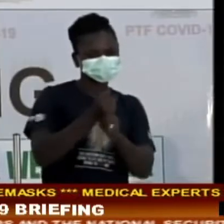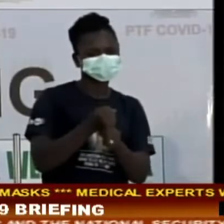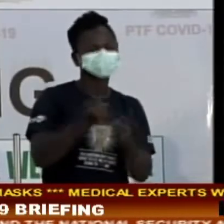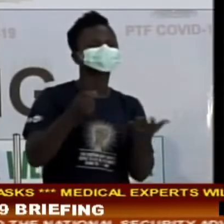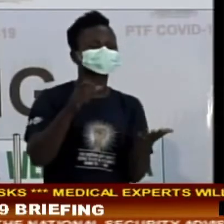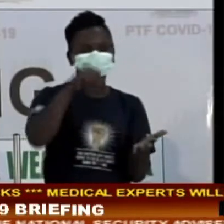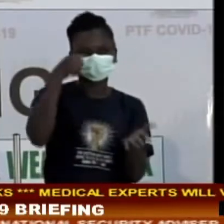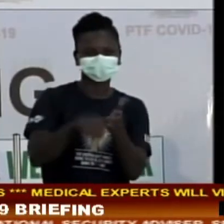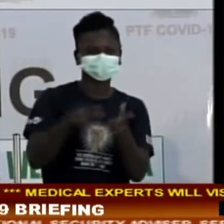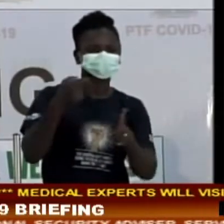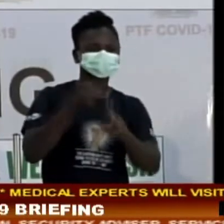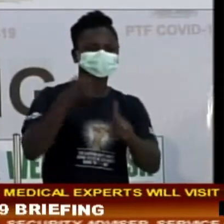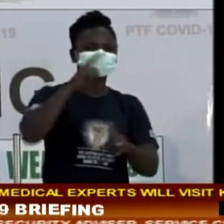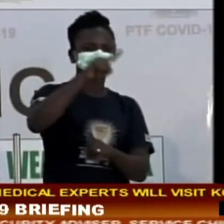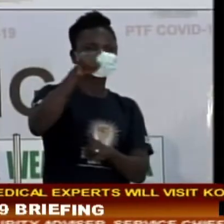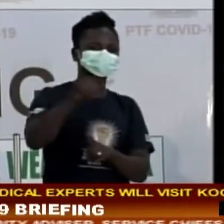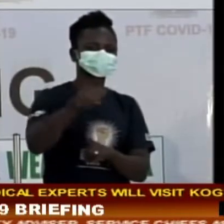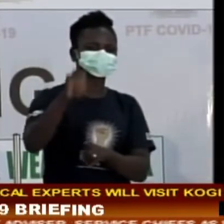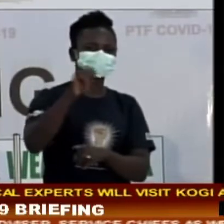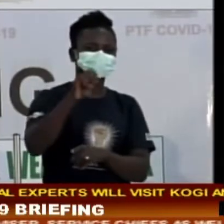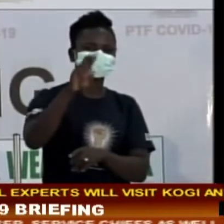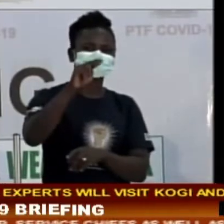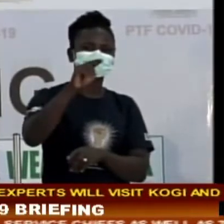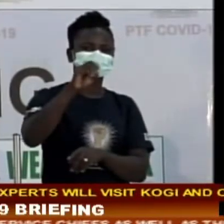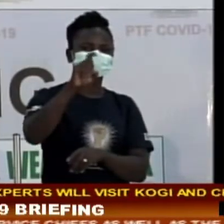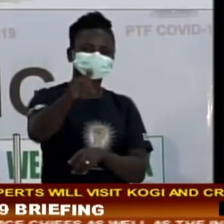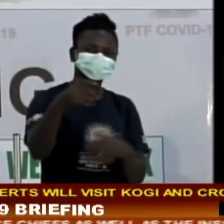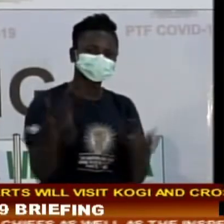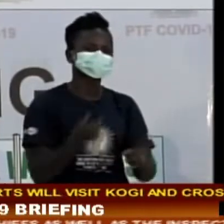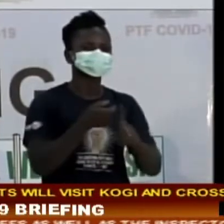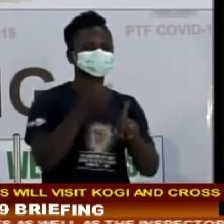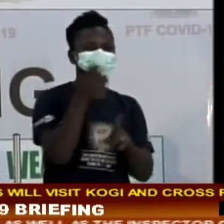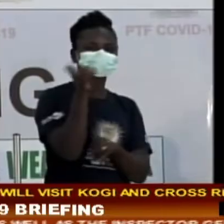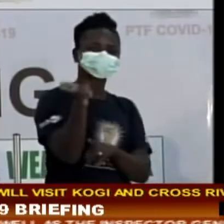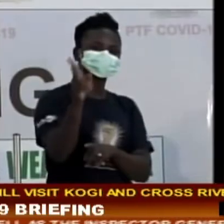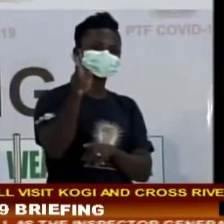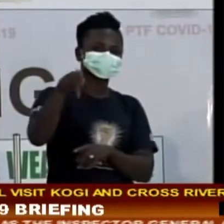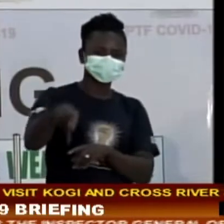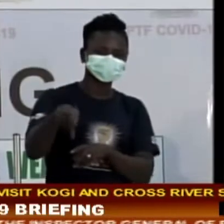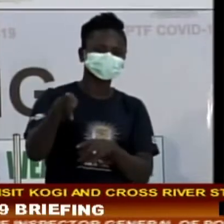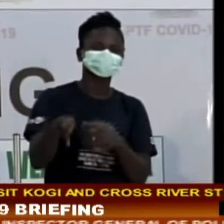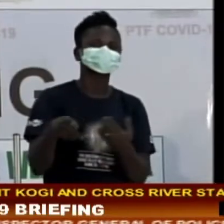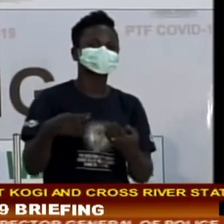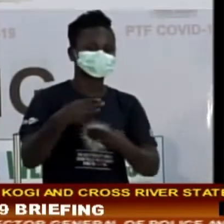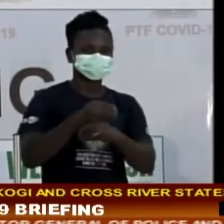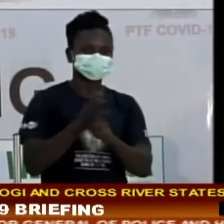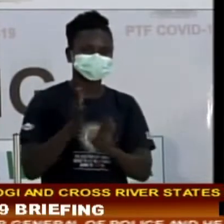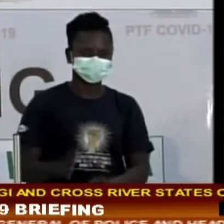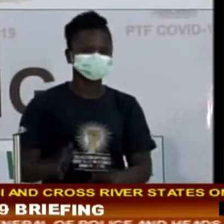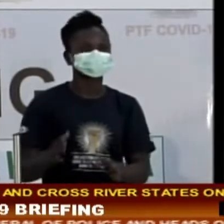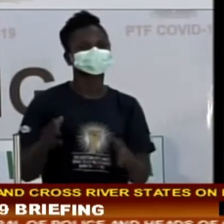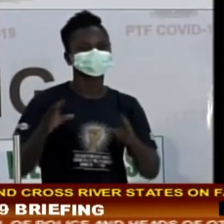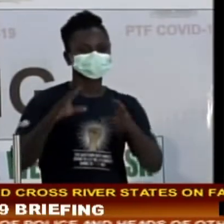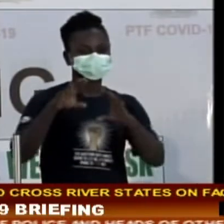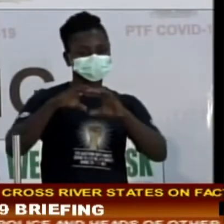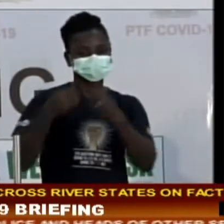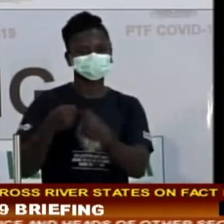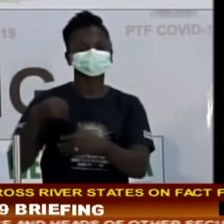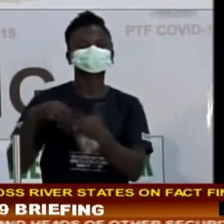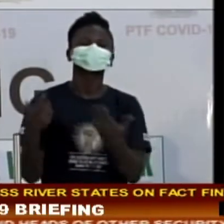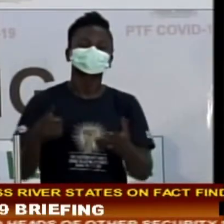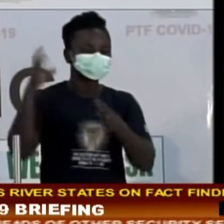xenox we've receive letters from the HB manufacturing uh plant in uh we've heard from all the people who want